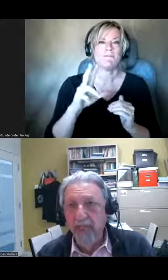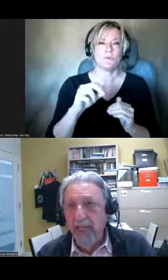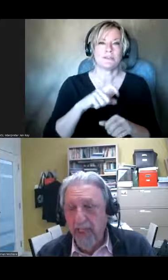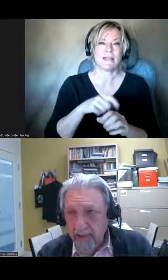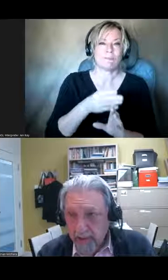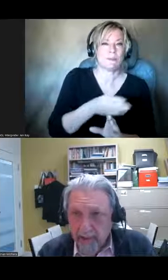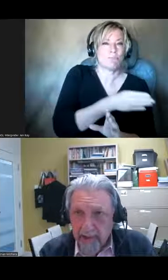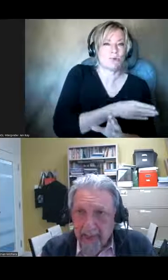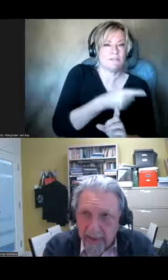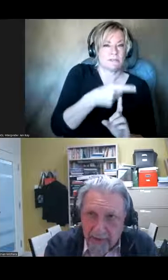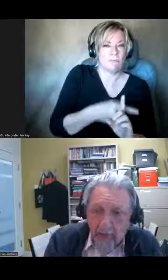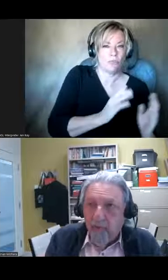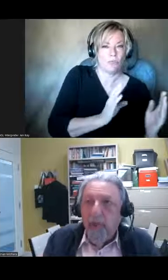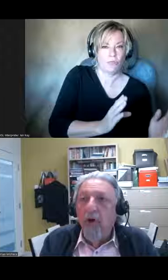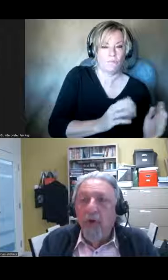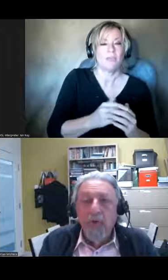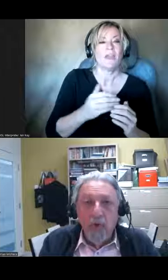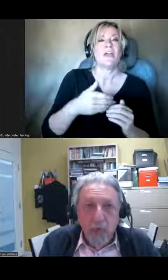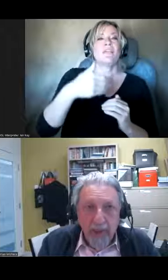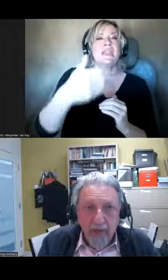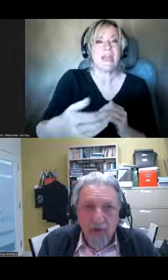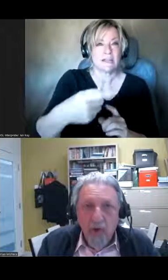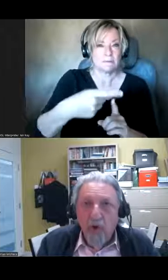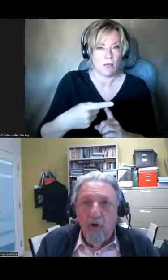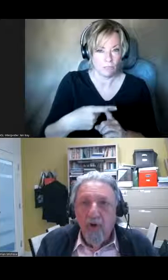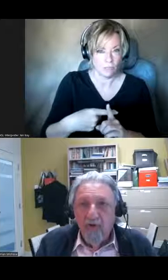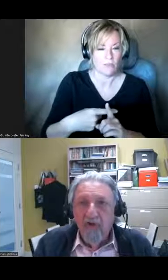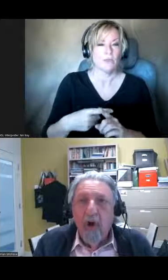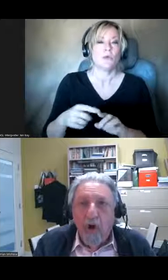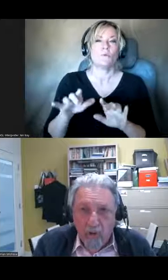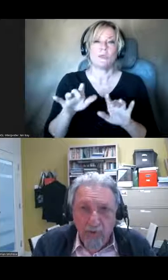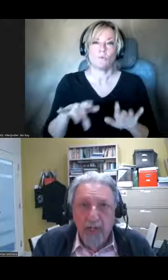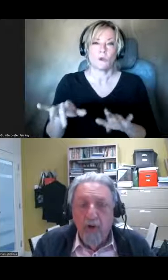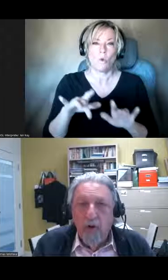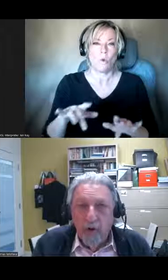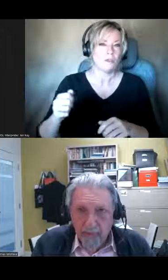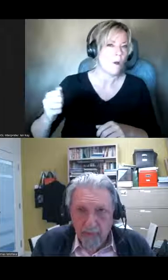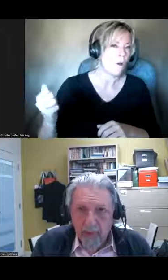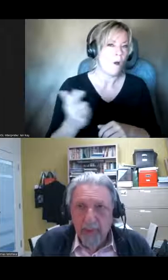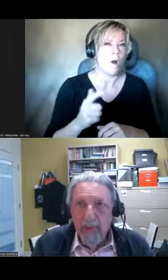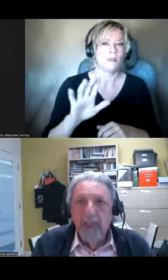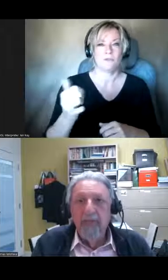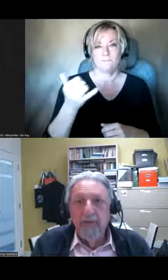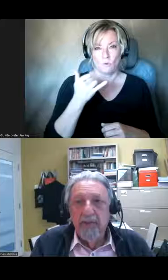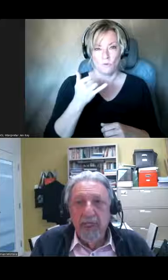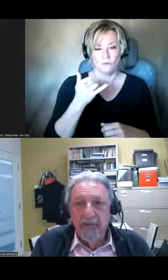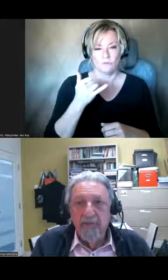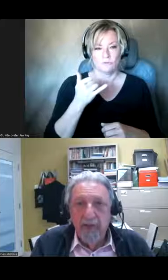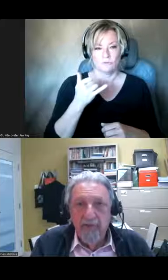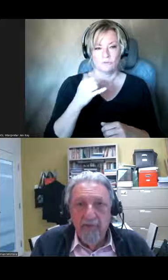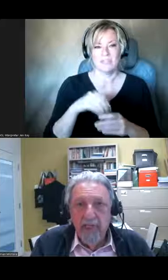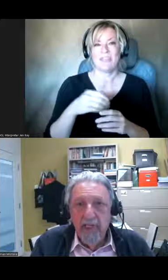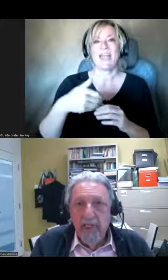month. And in the next month, we got recordings of all their calls in the